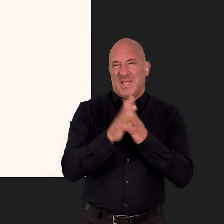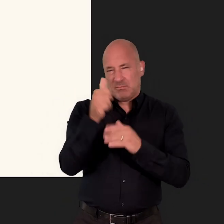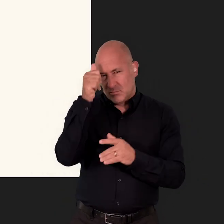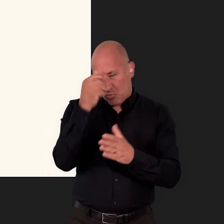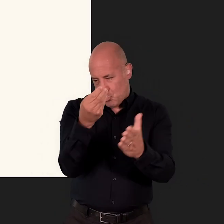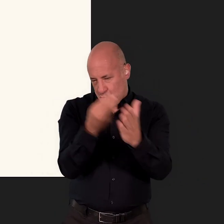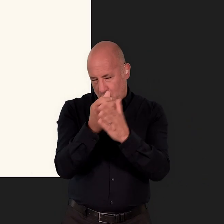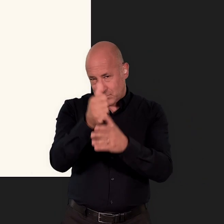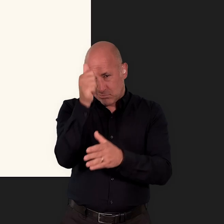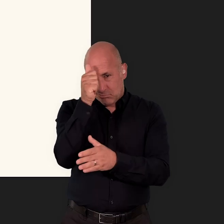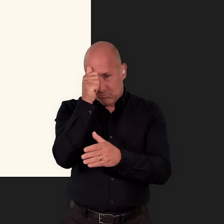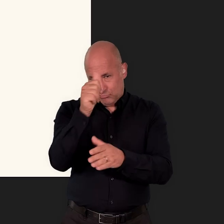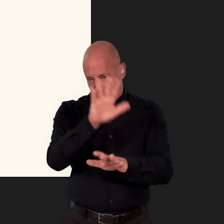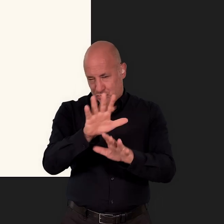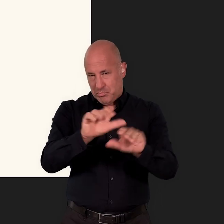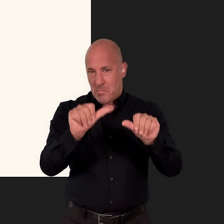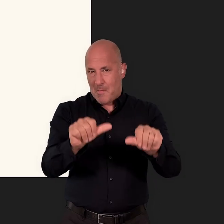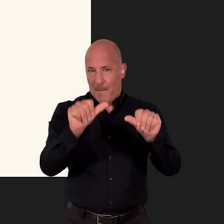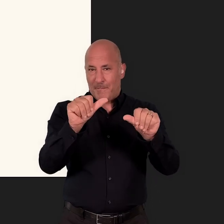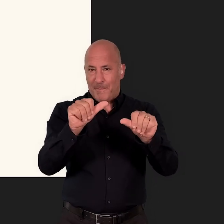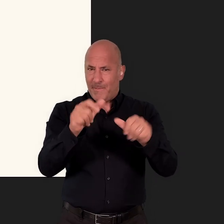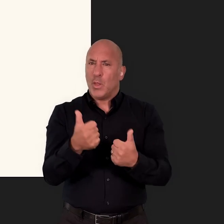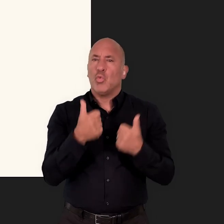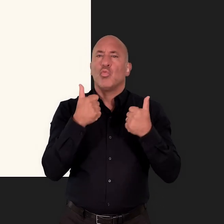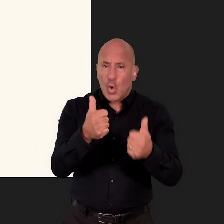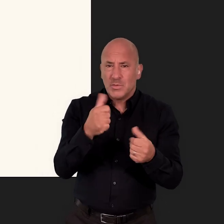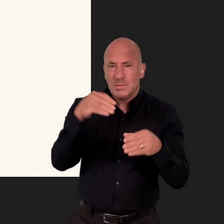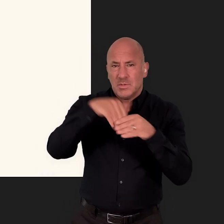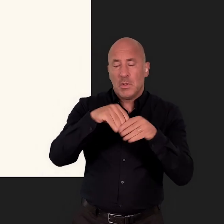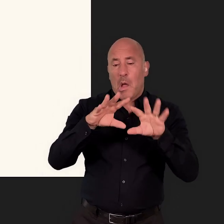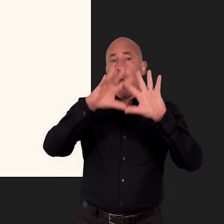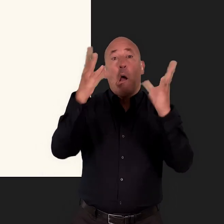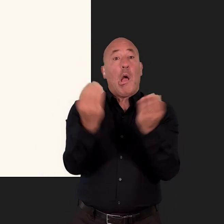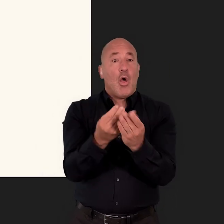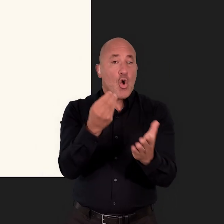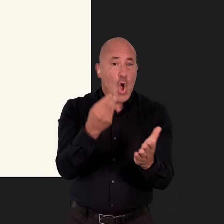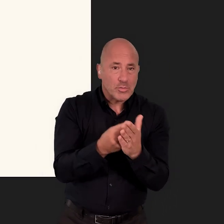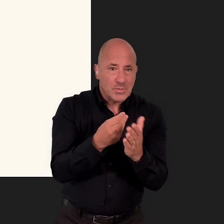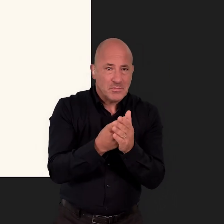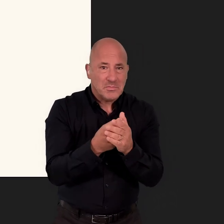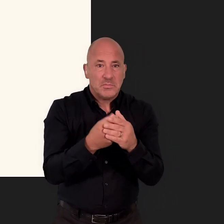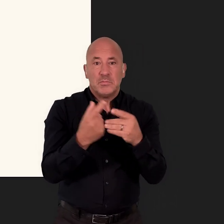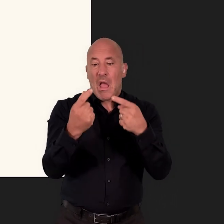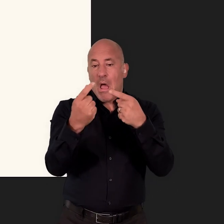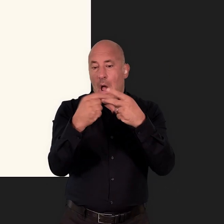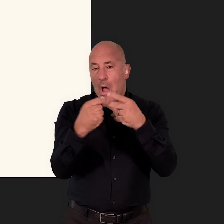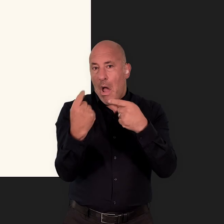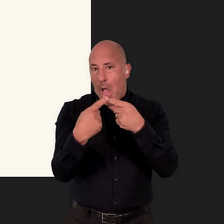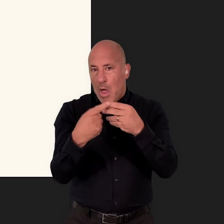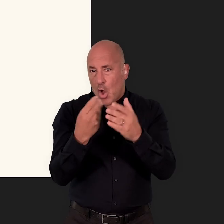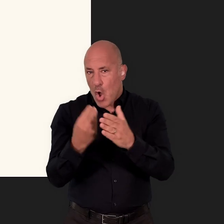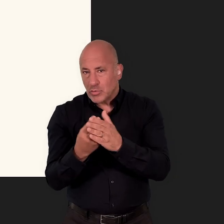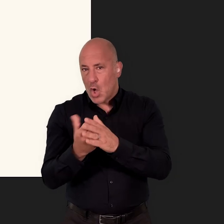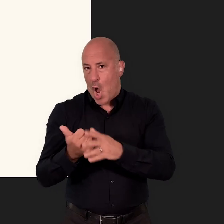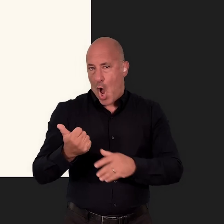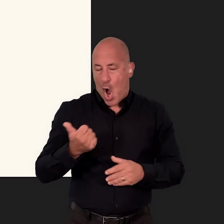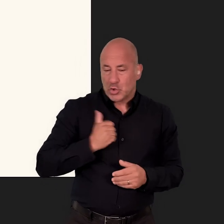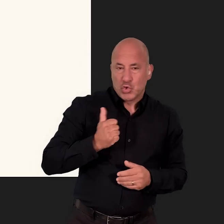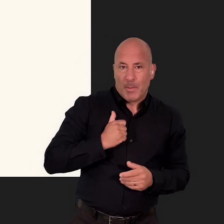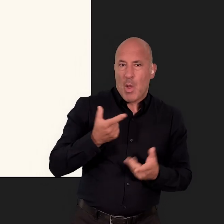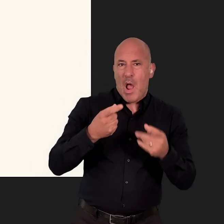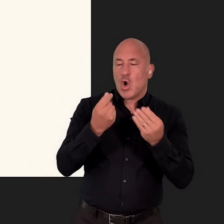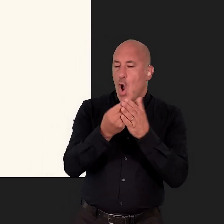and this is to provide cost certainty. It is good practice to include overview costs, elemental